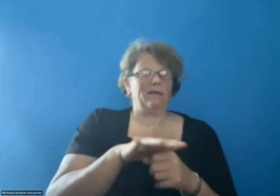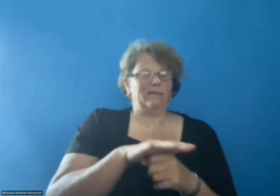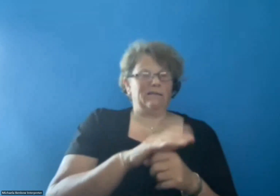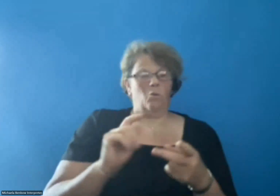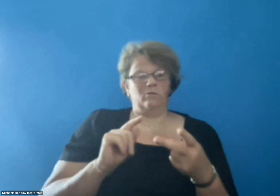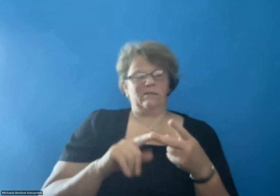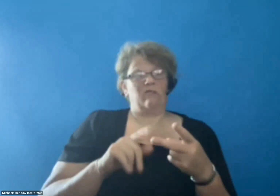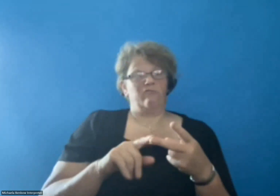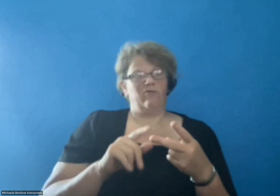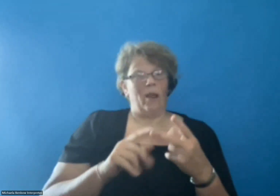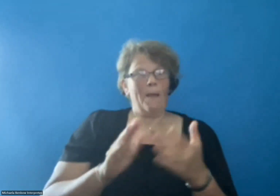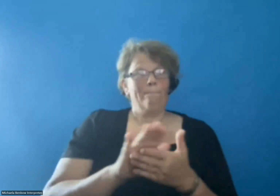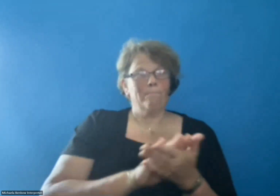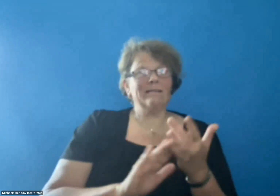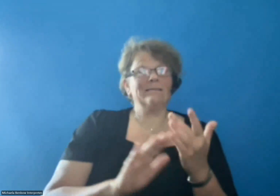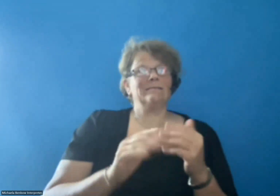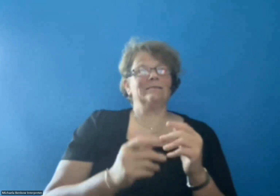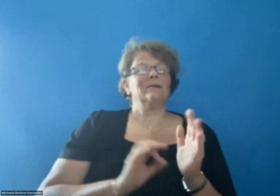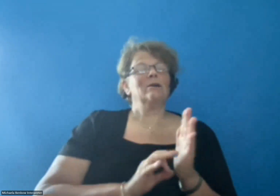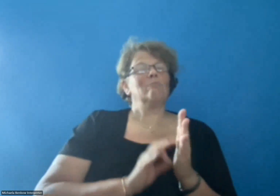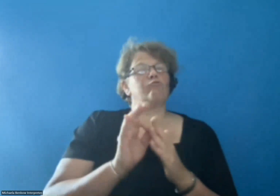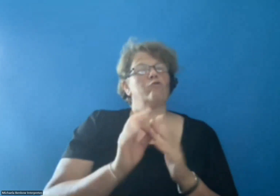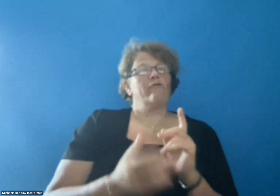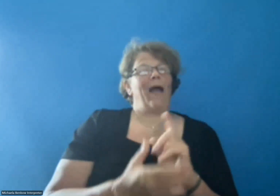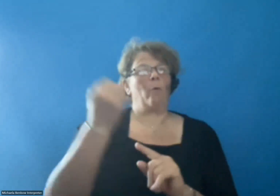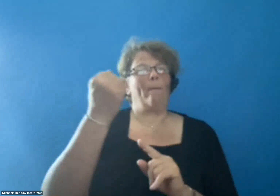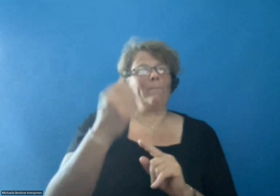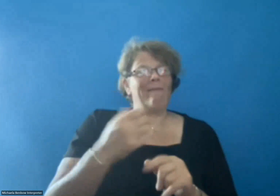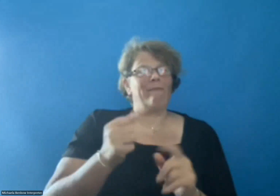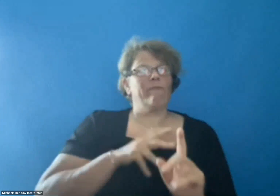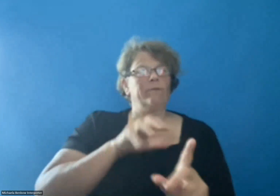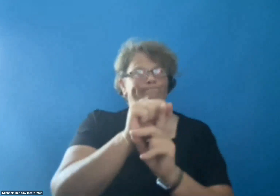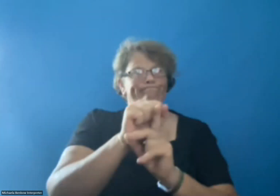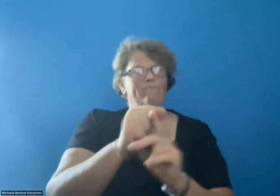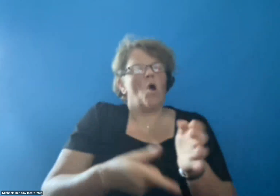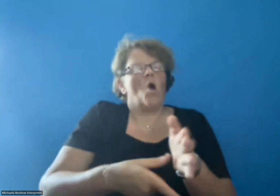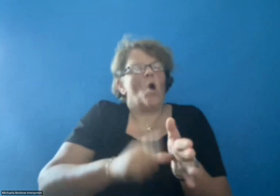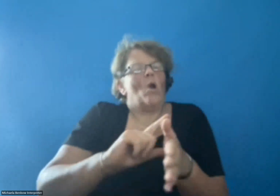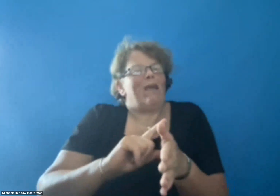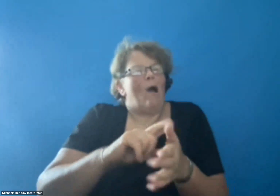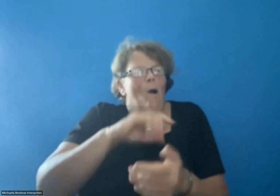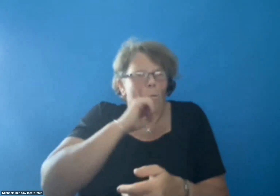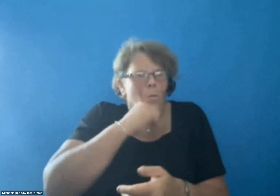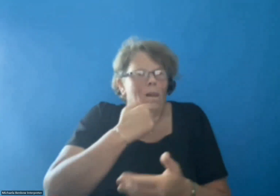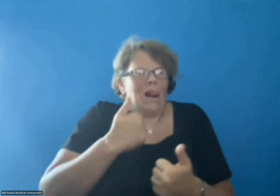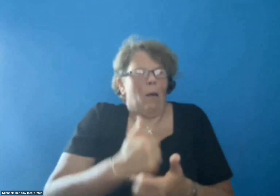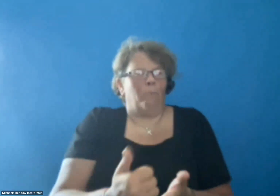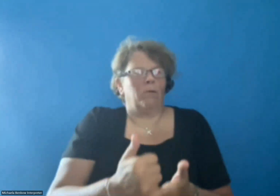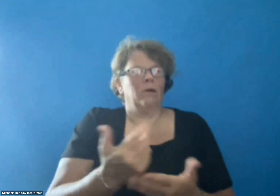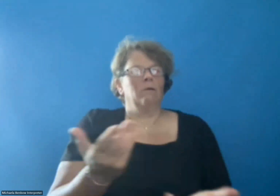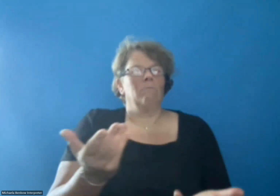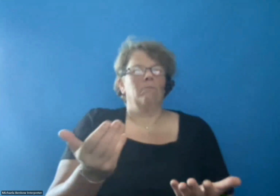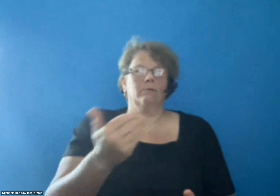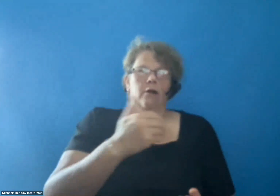be improved in terms of interventions at an earlier stage, but areas including cardiovascular